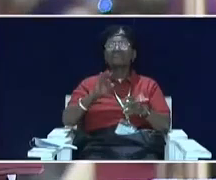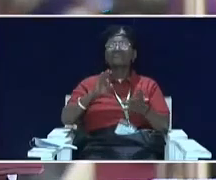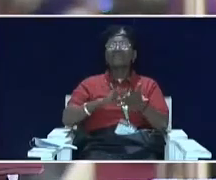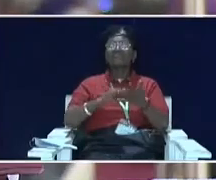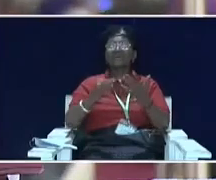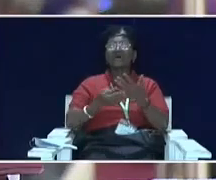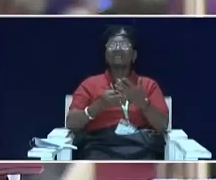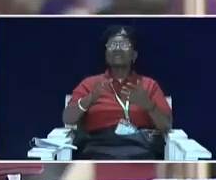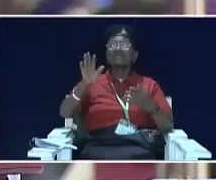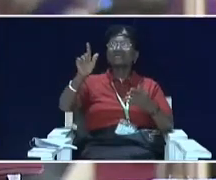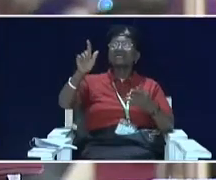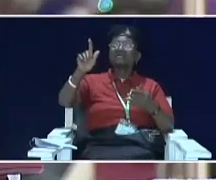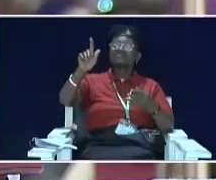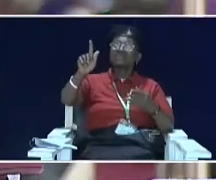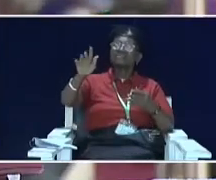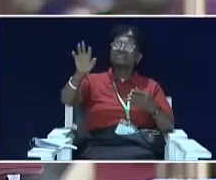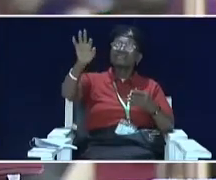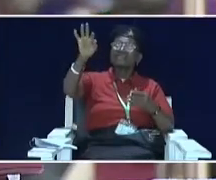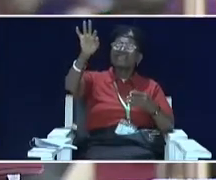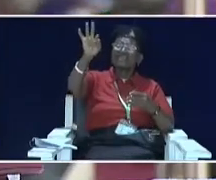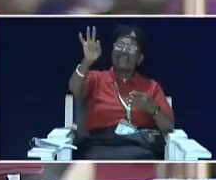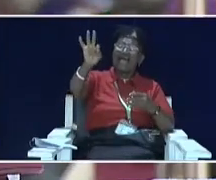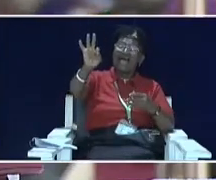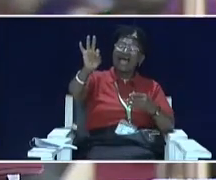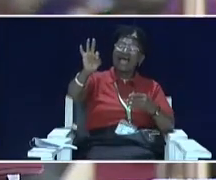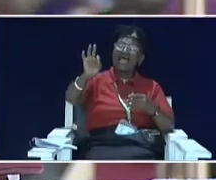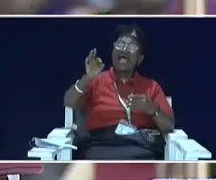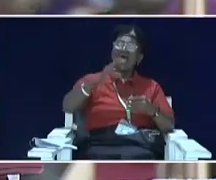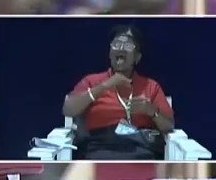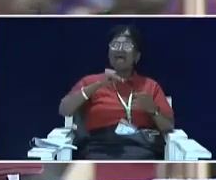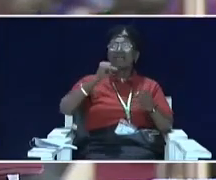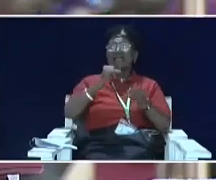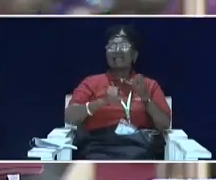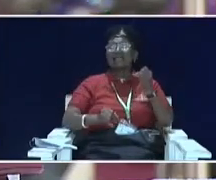29 and ending on March the 3rd.